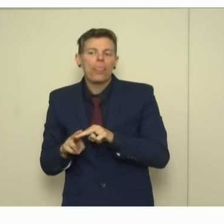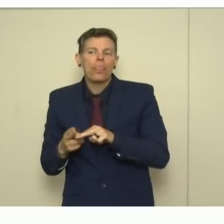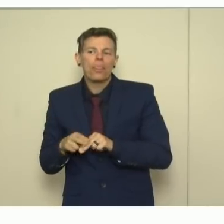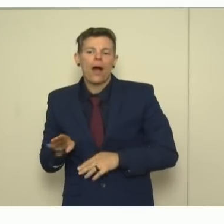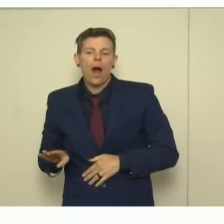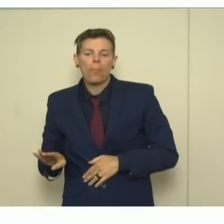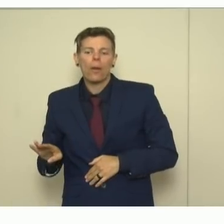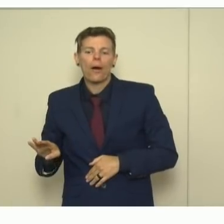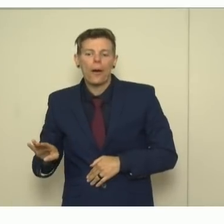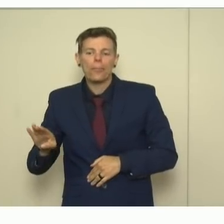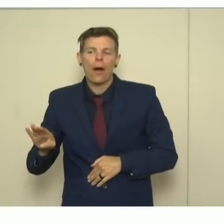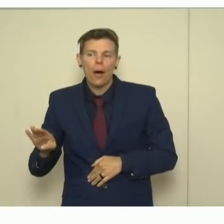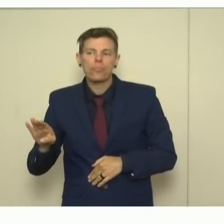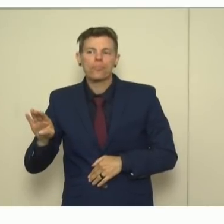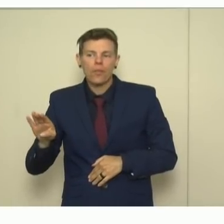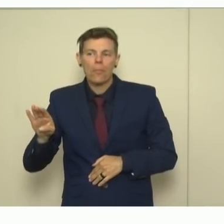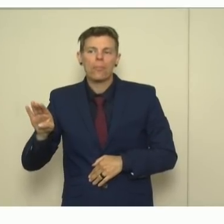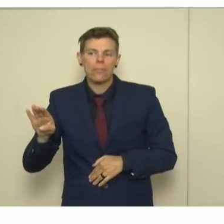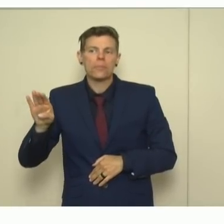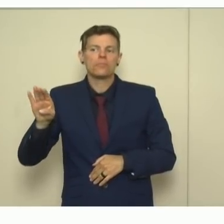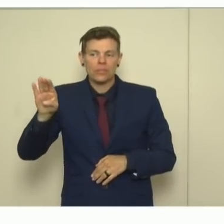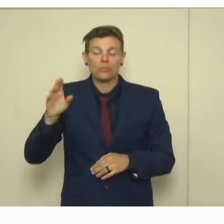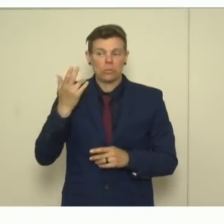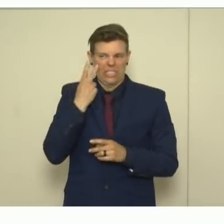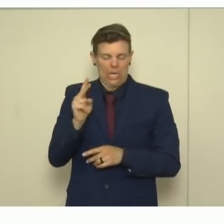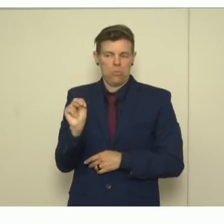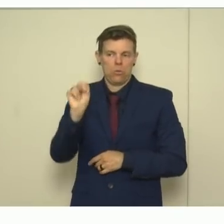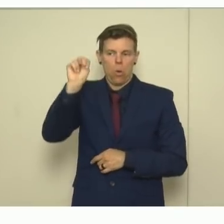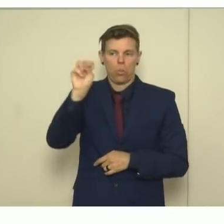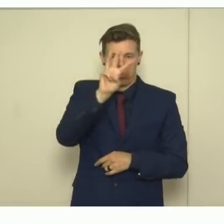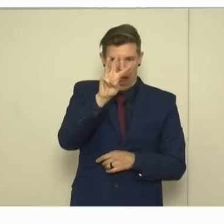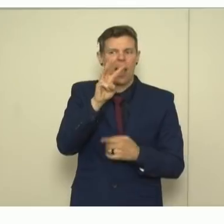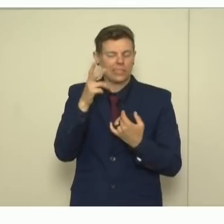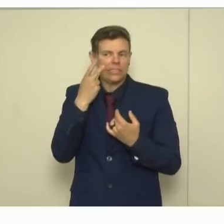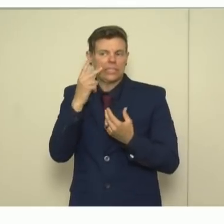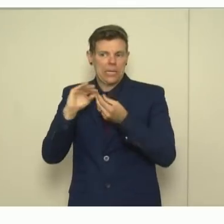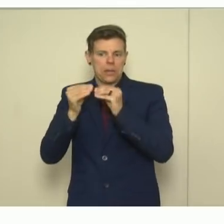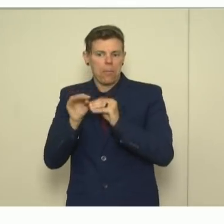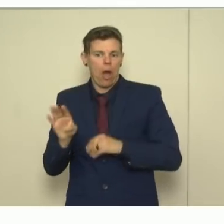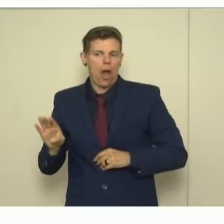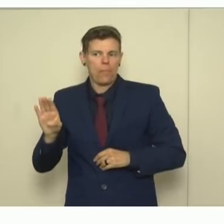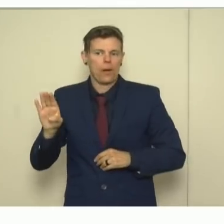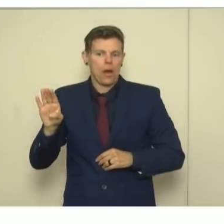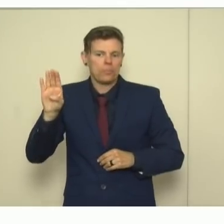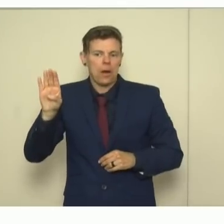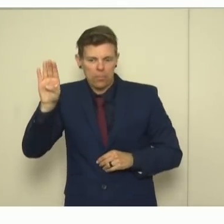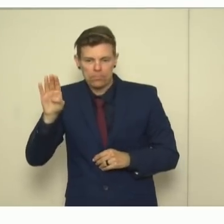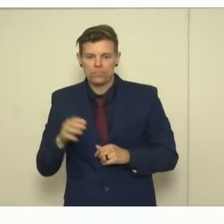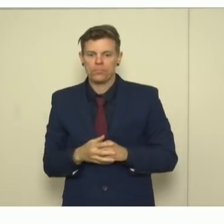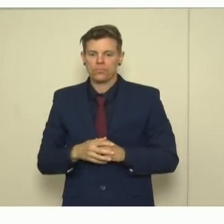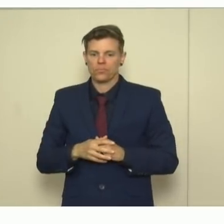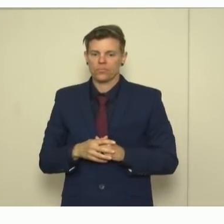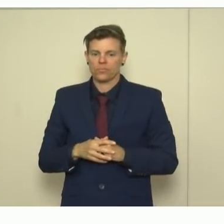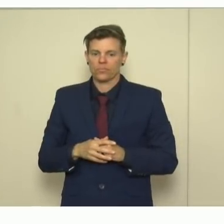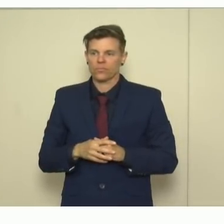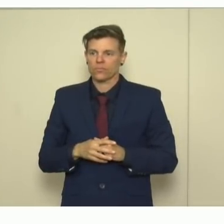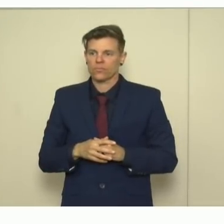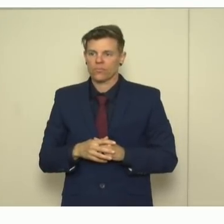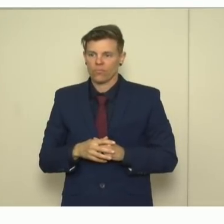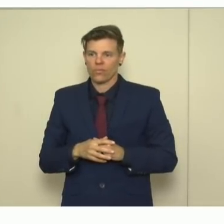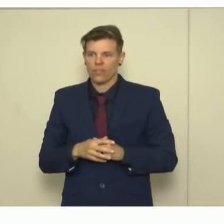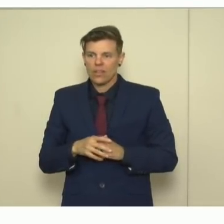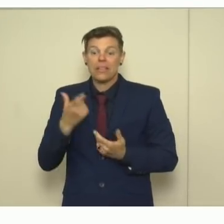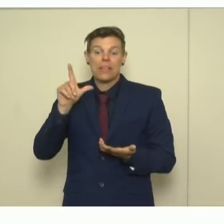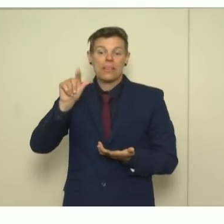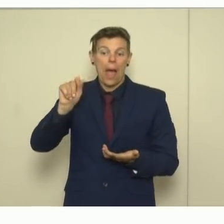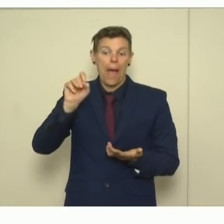on the top, you can see that in the Northwest, there's been a steady increase in activity in anticipation of and during Labor Day weekend. You can